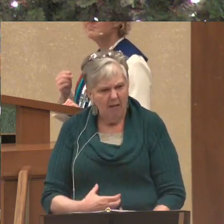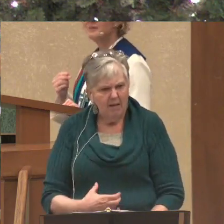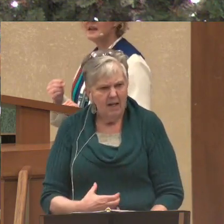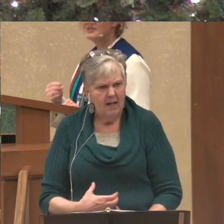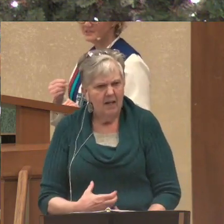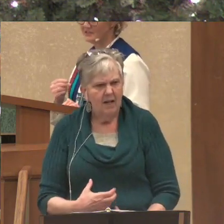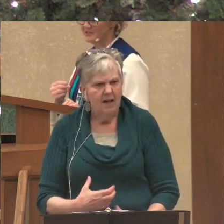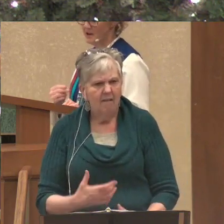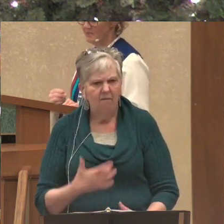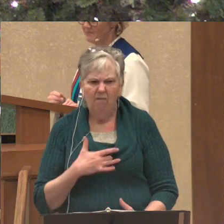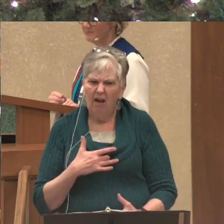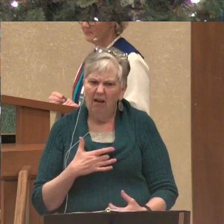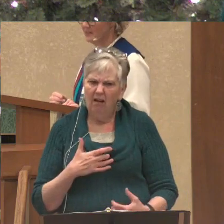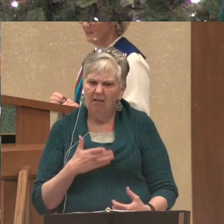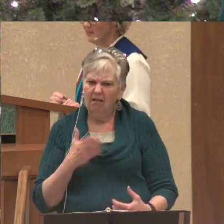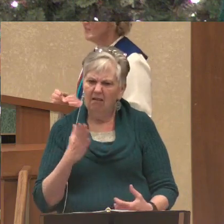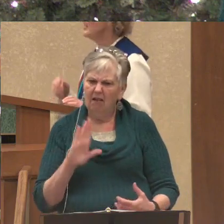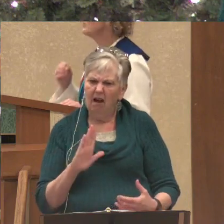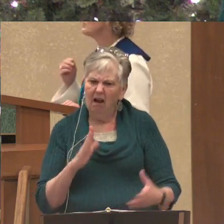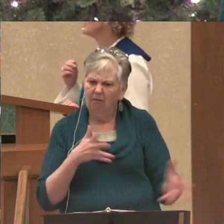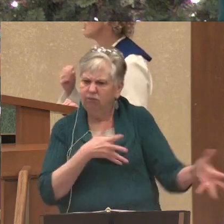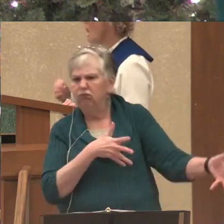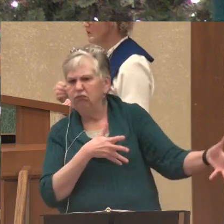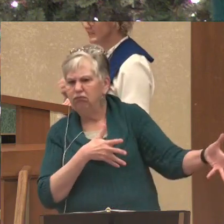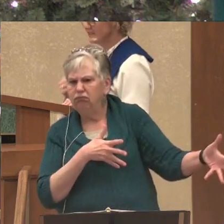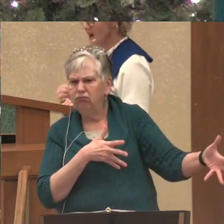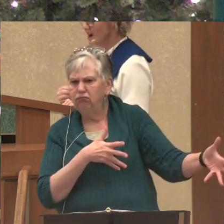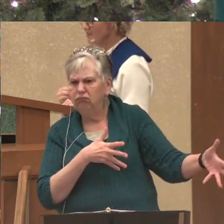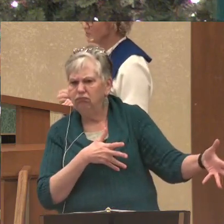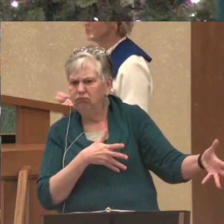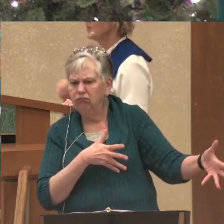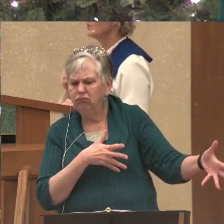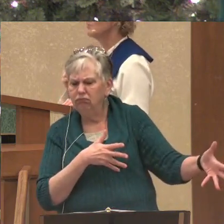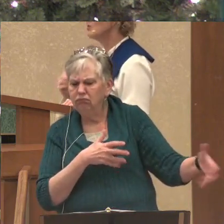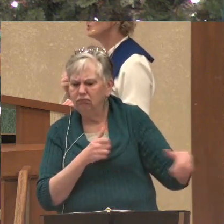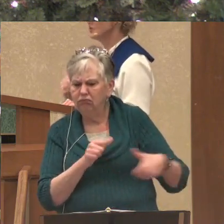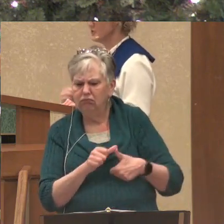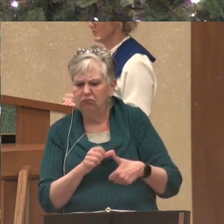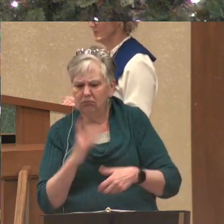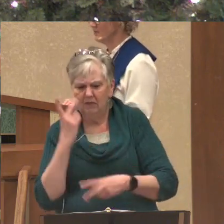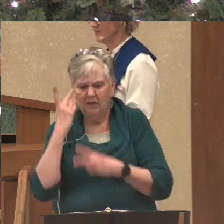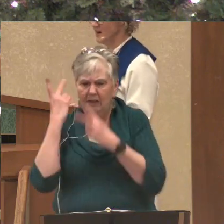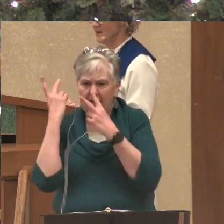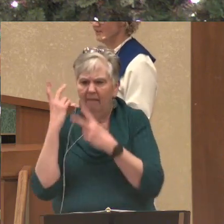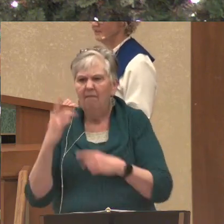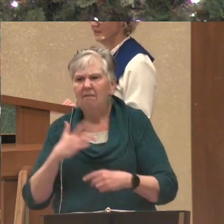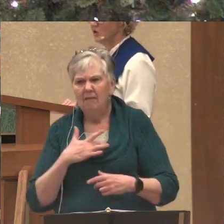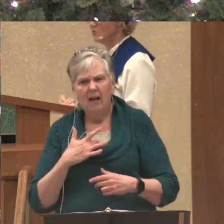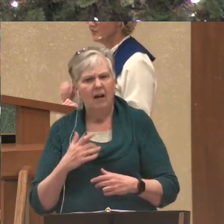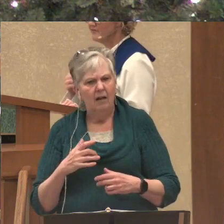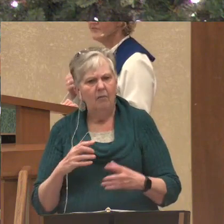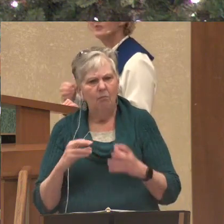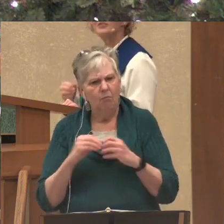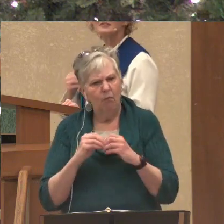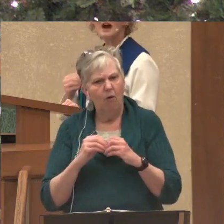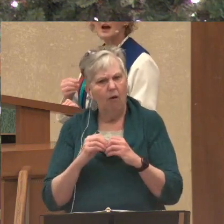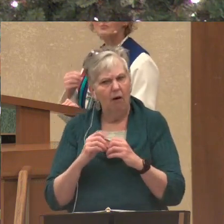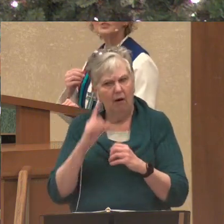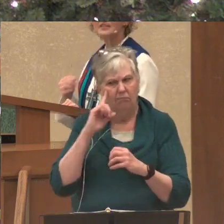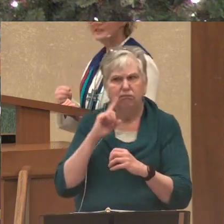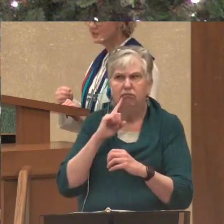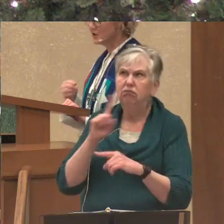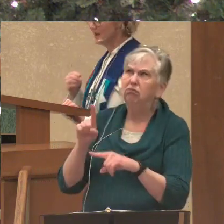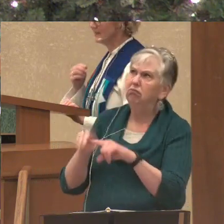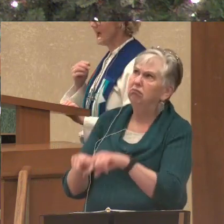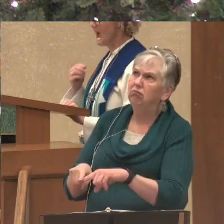had abandoned them. They were recalling times when they were more certain of God, when they felt that God